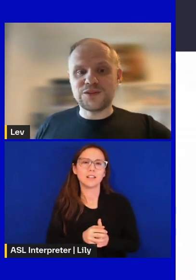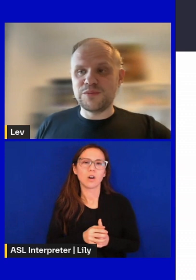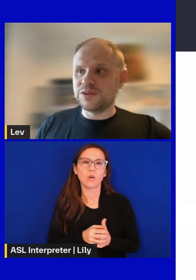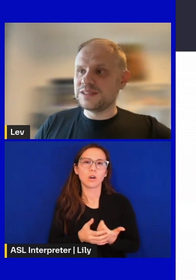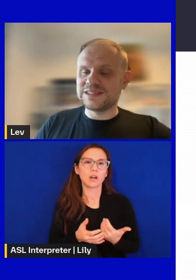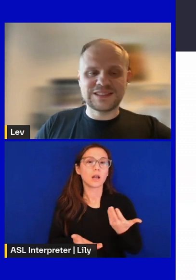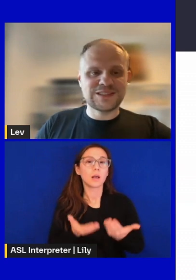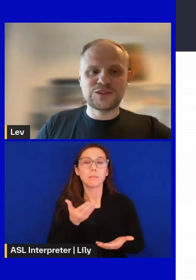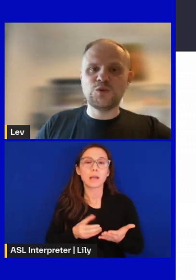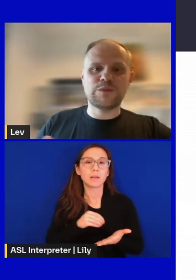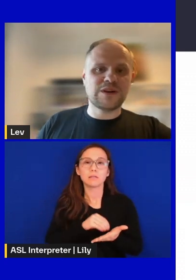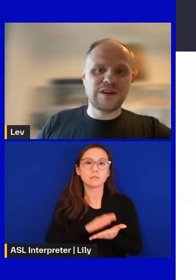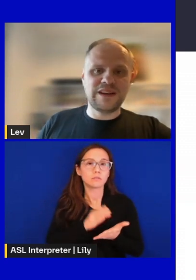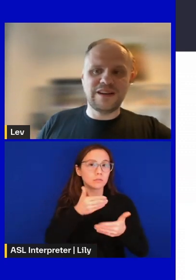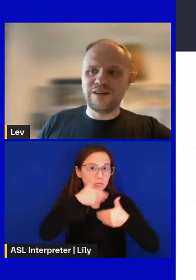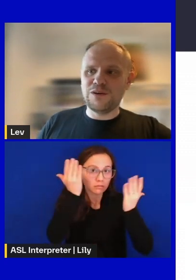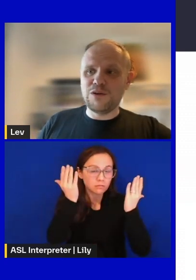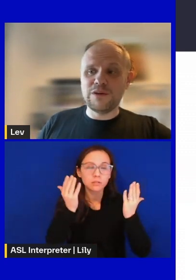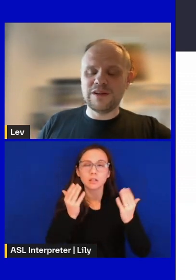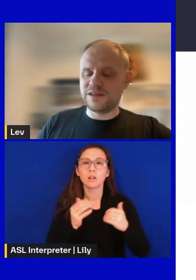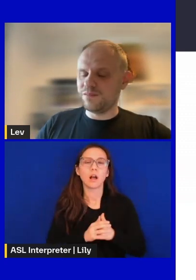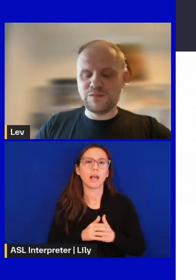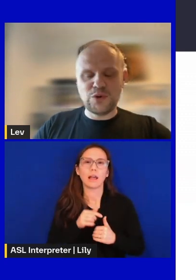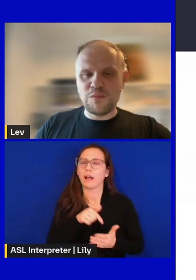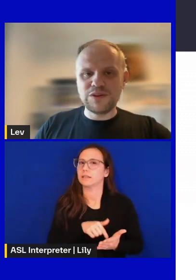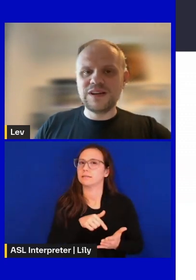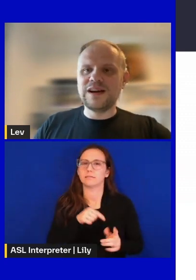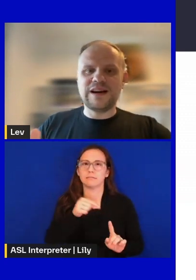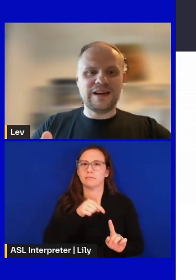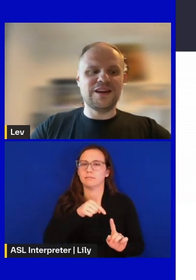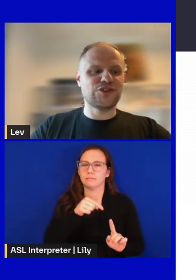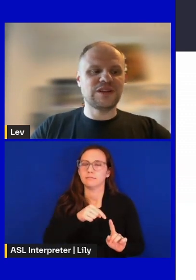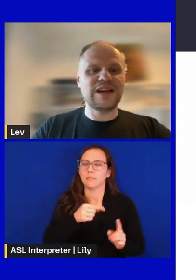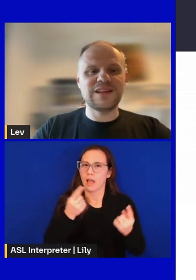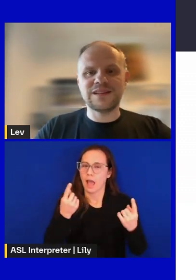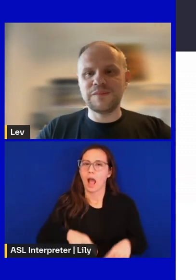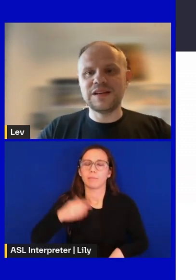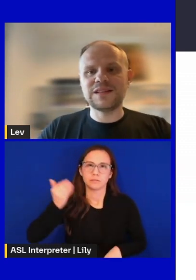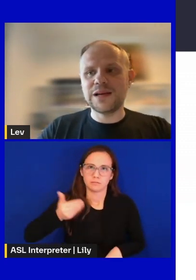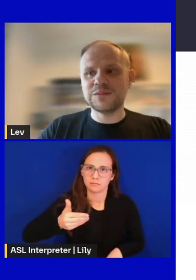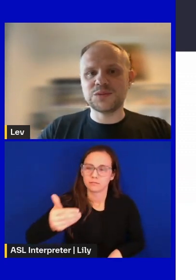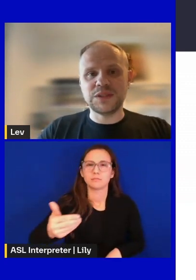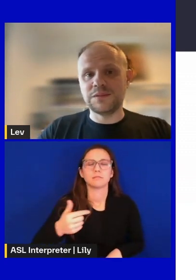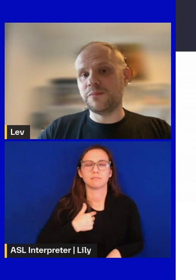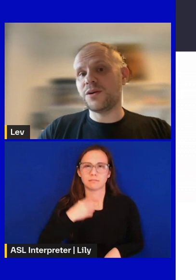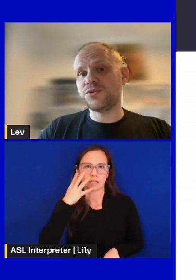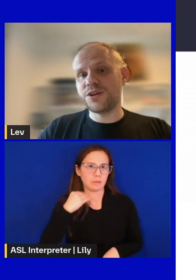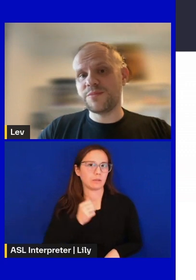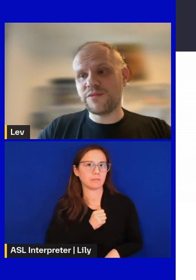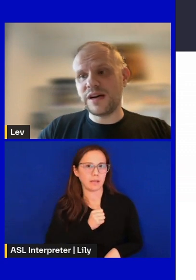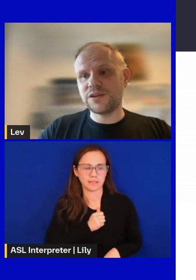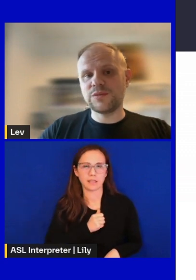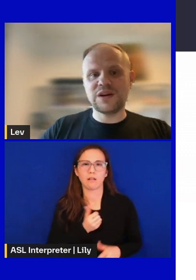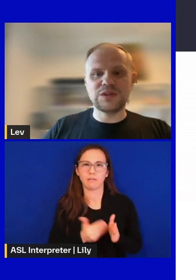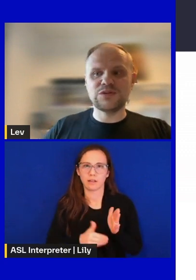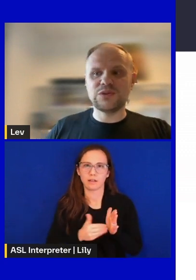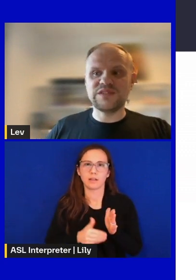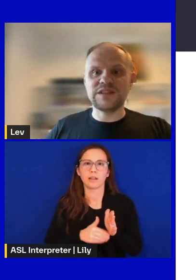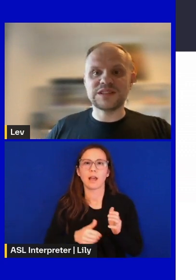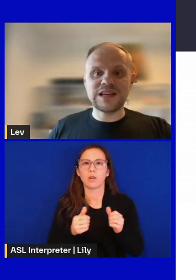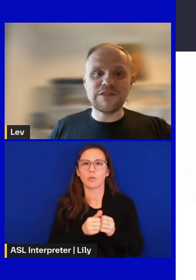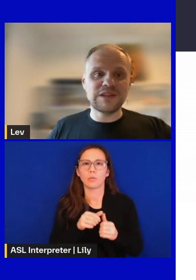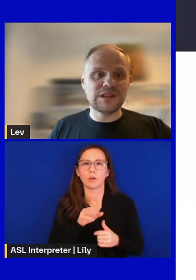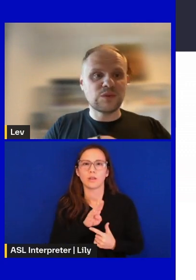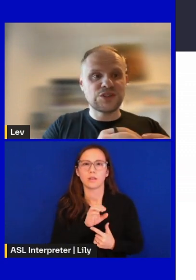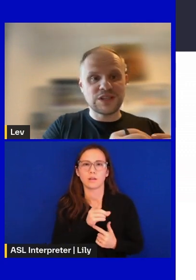Undocumented attribute. This is super common. I actually had it many times with boundary provider when I wanted to